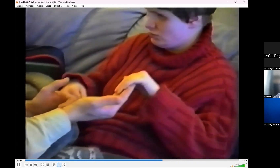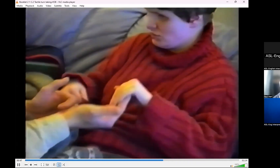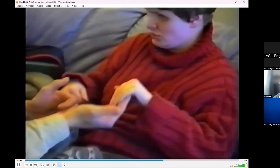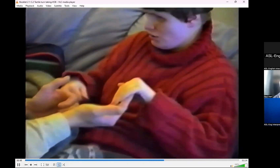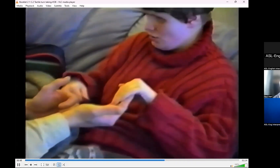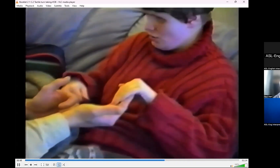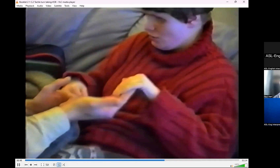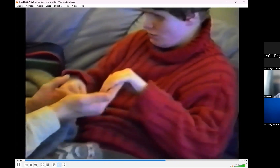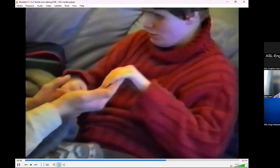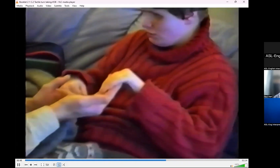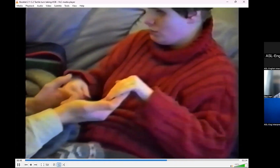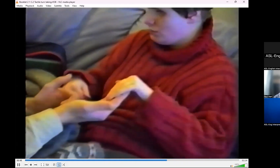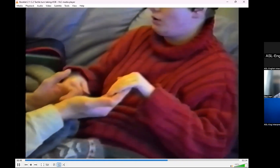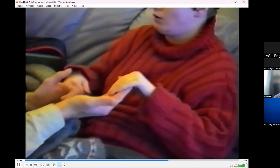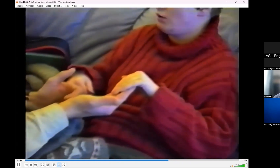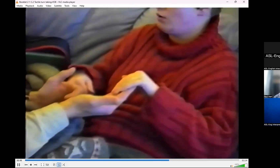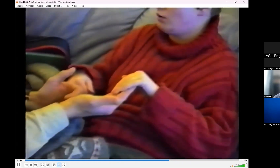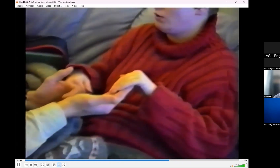Å, å.